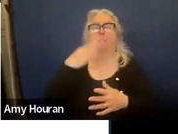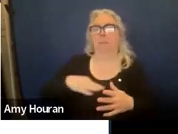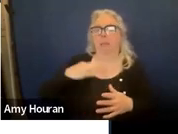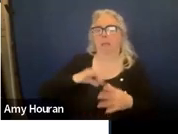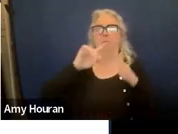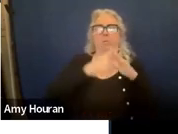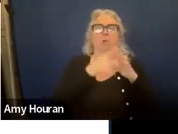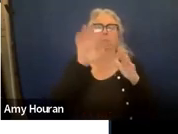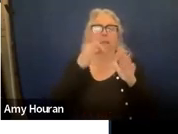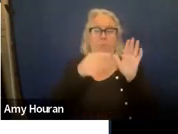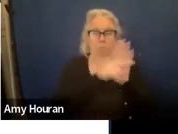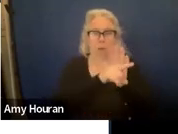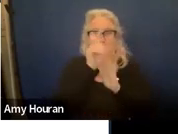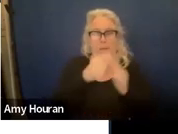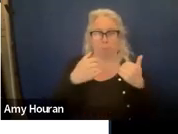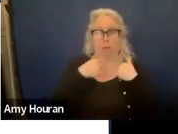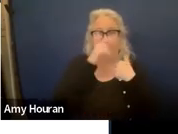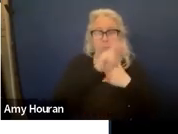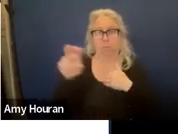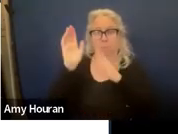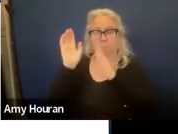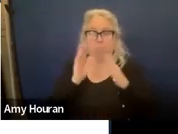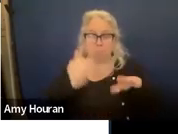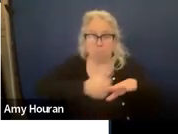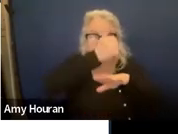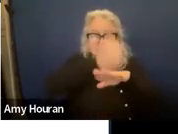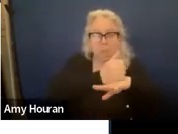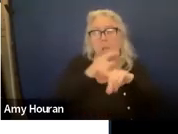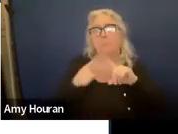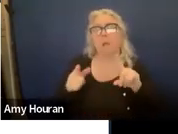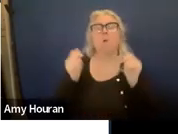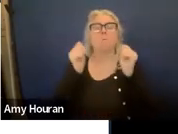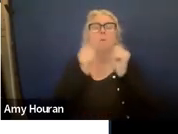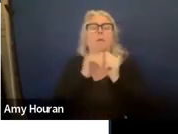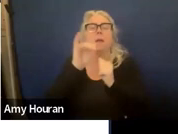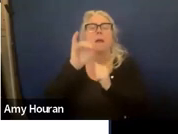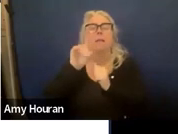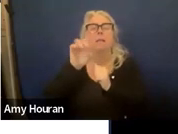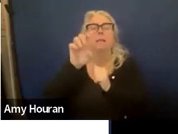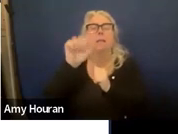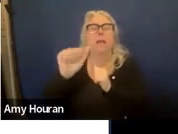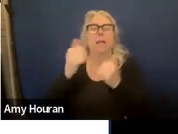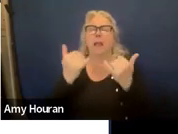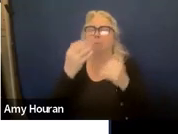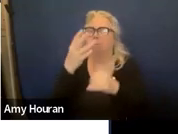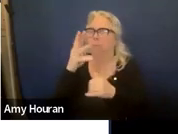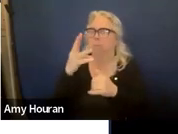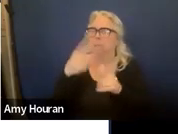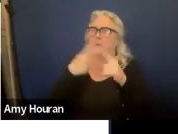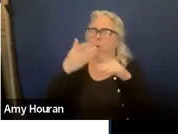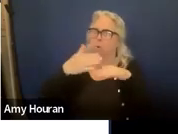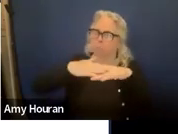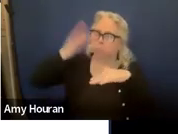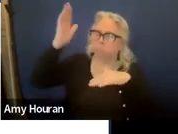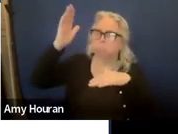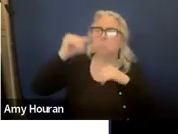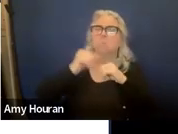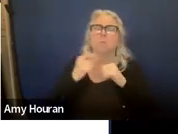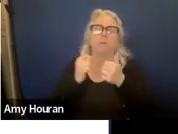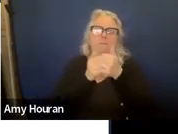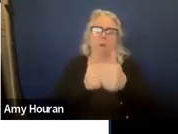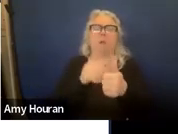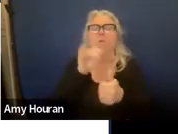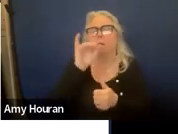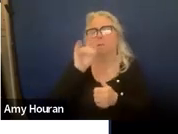ninth grade when you have to have transition plans. But with IDEA, it's 16 or older. So we follow the